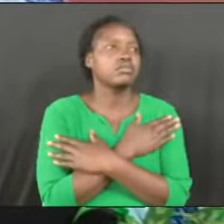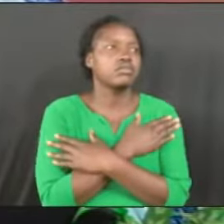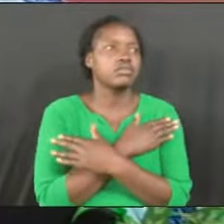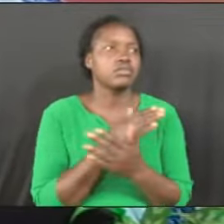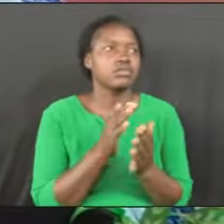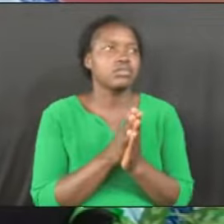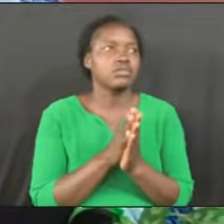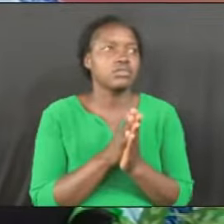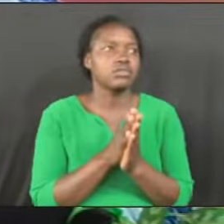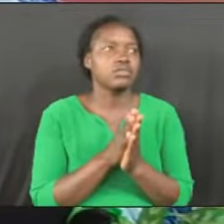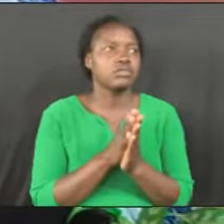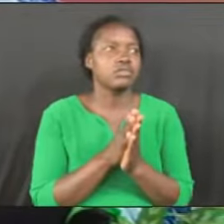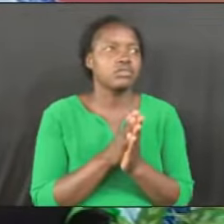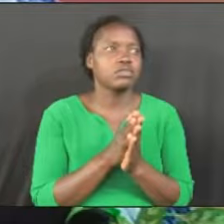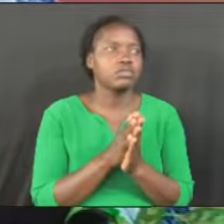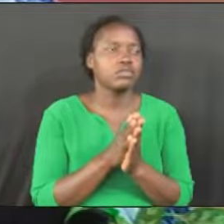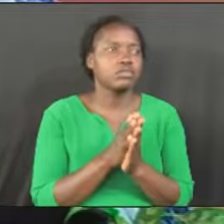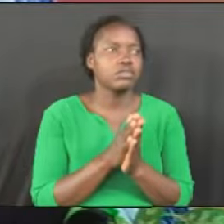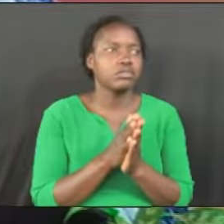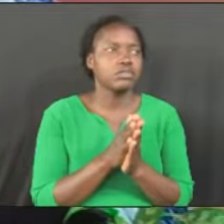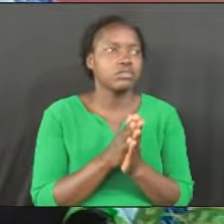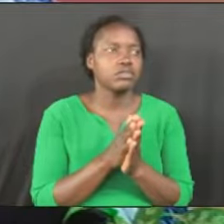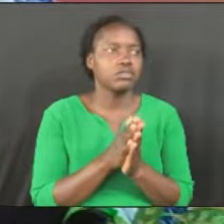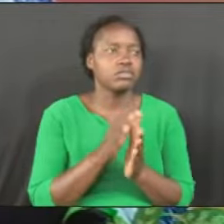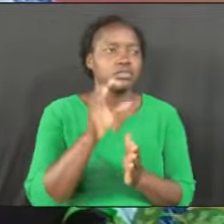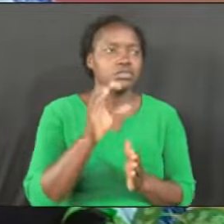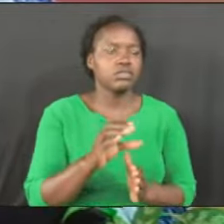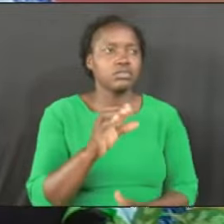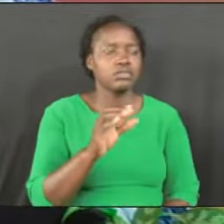with brother by the name of Caligula.